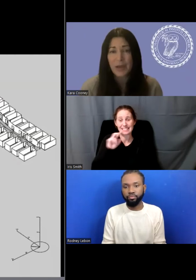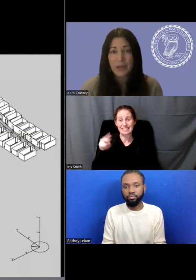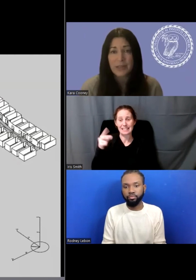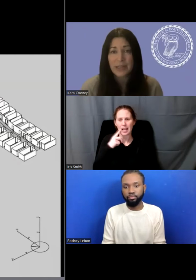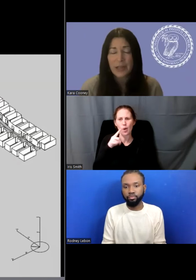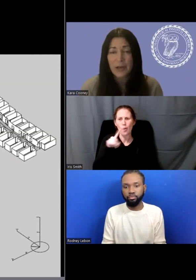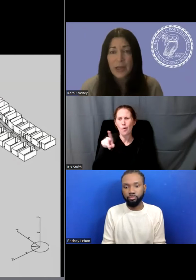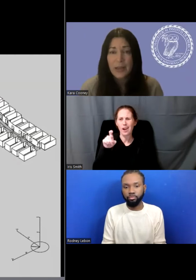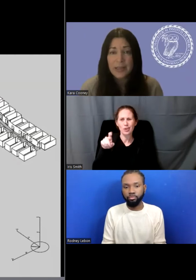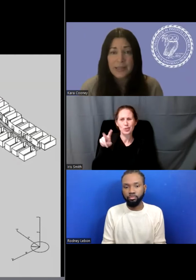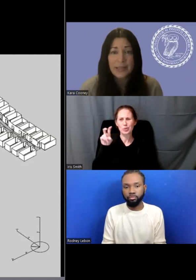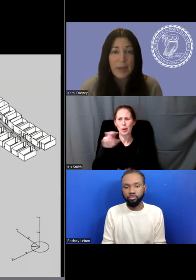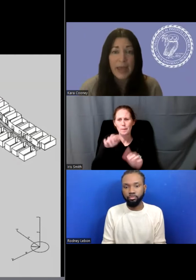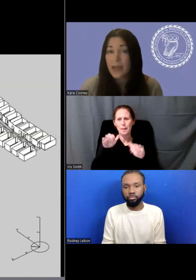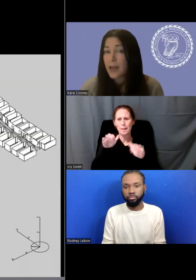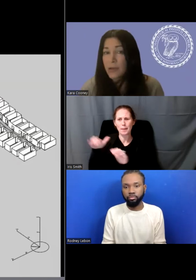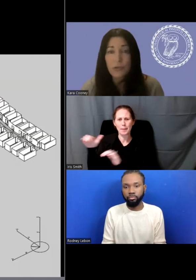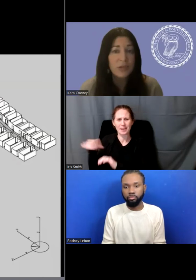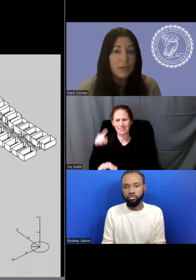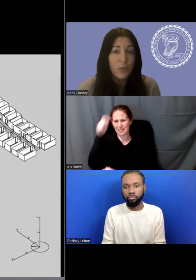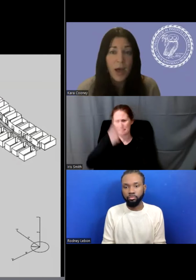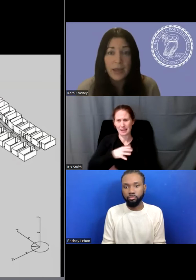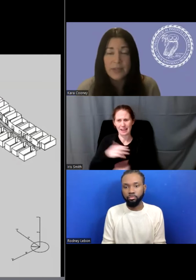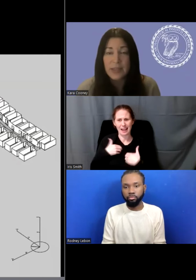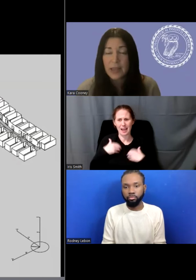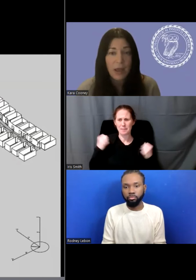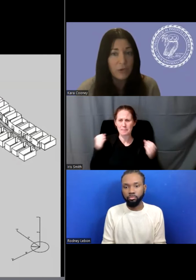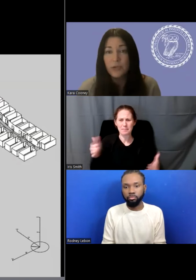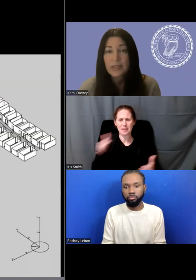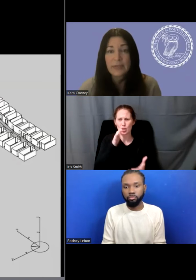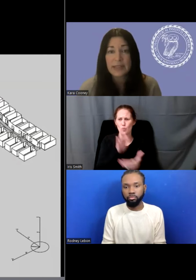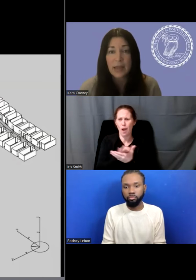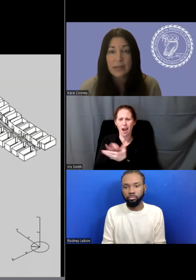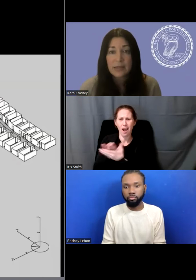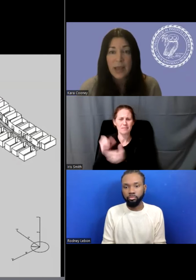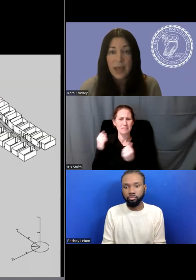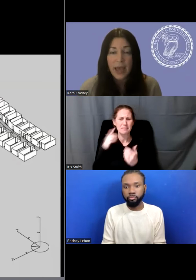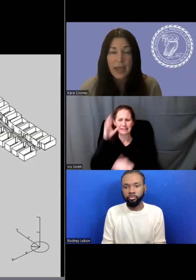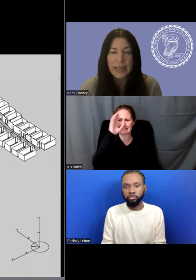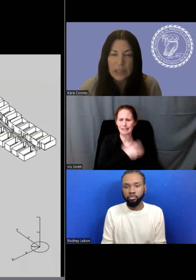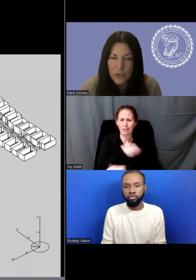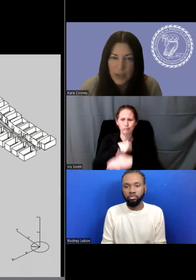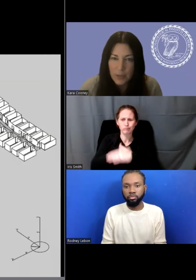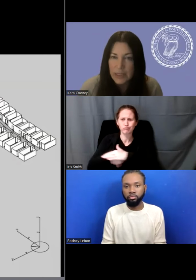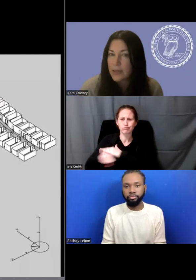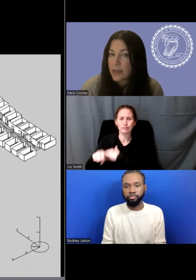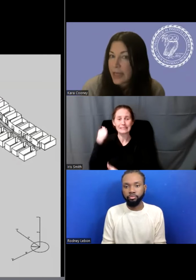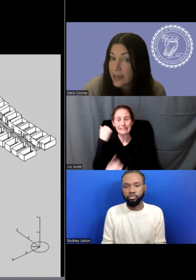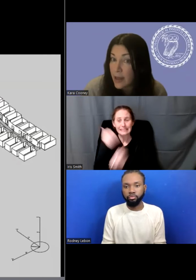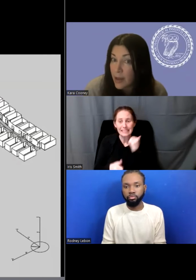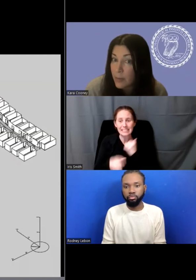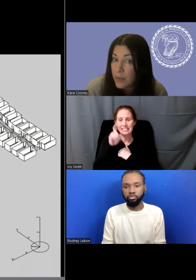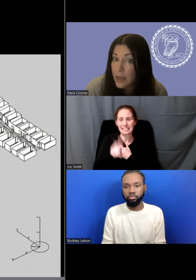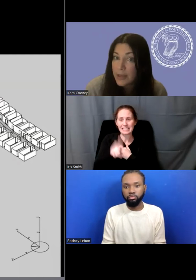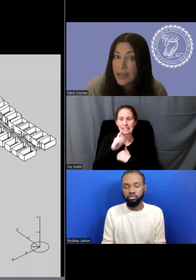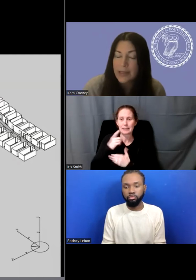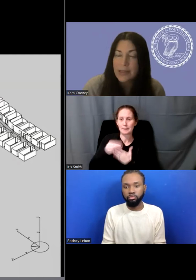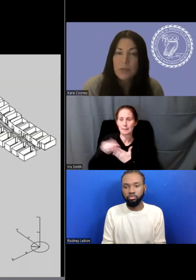of burials in here. This man had hundreds of wives and hundreds of sons, and each of them needed an